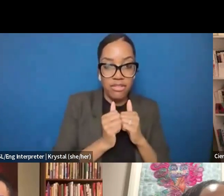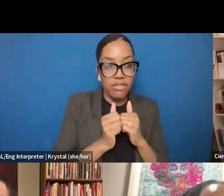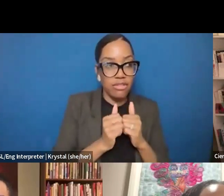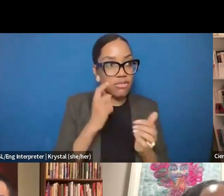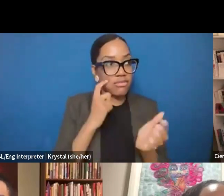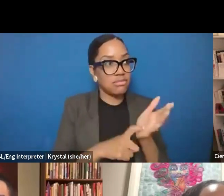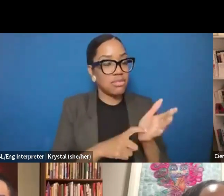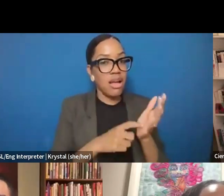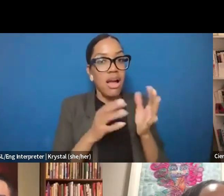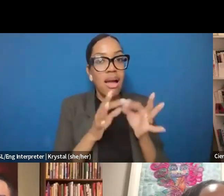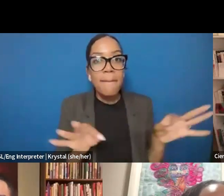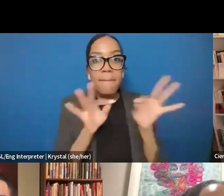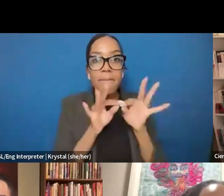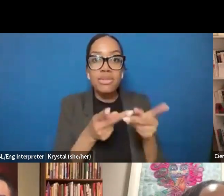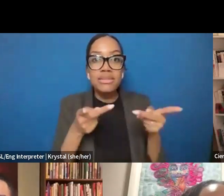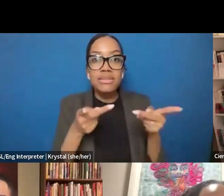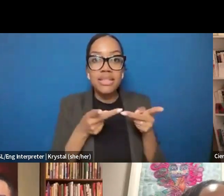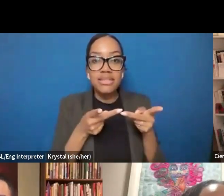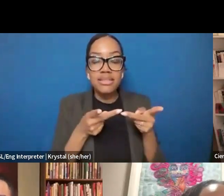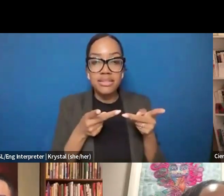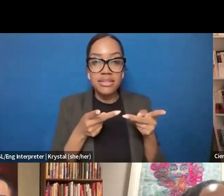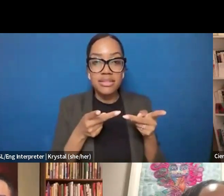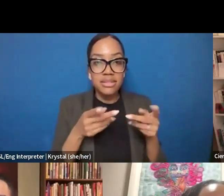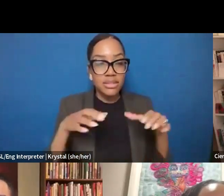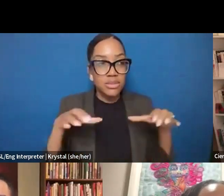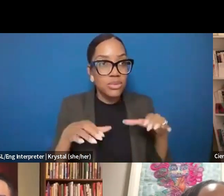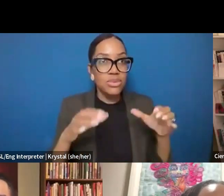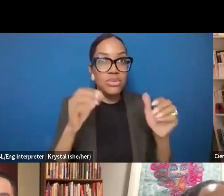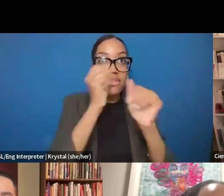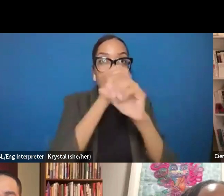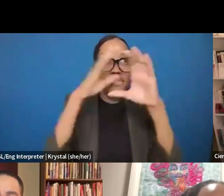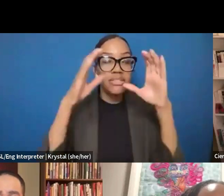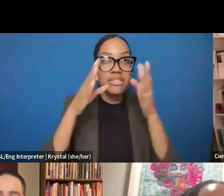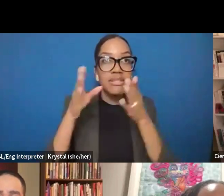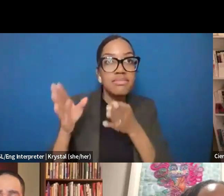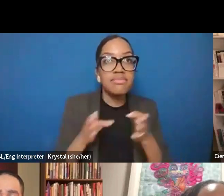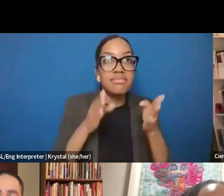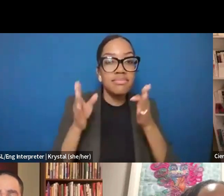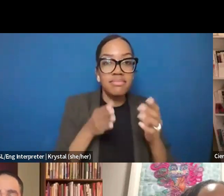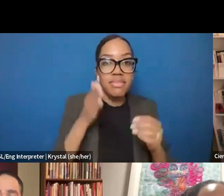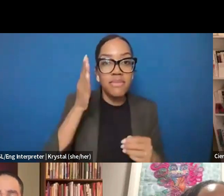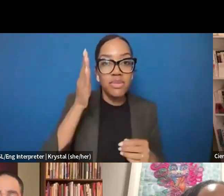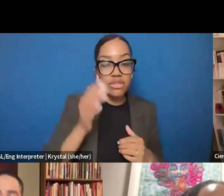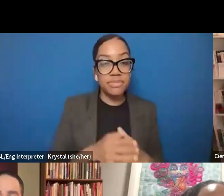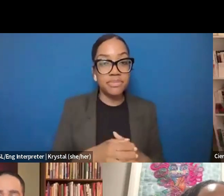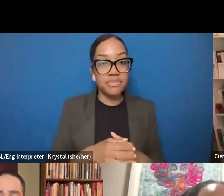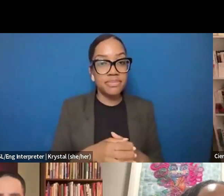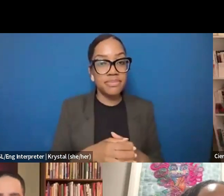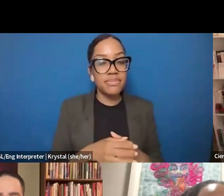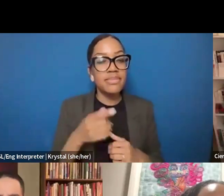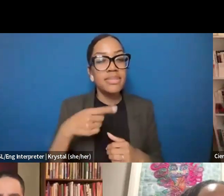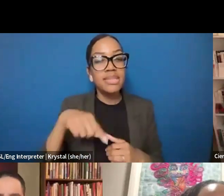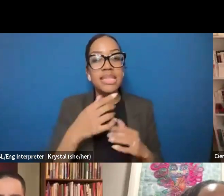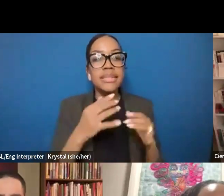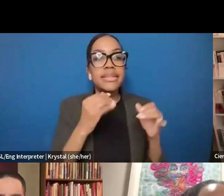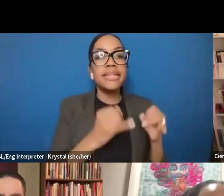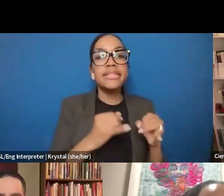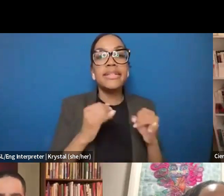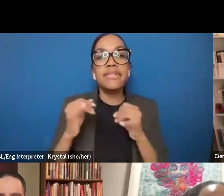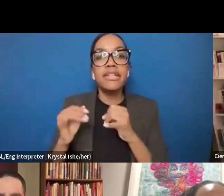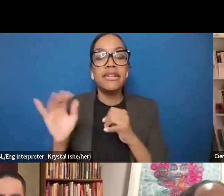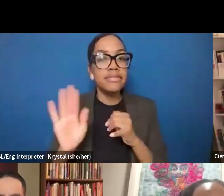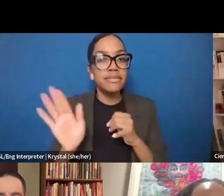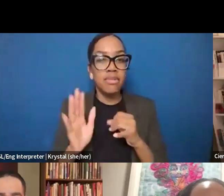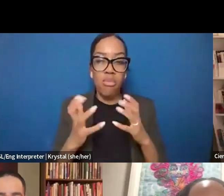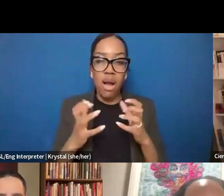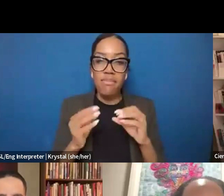space that they create in order to do that work, right? Where they're working to form a collective response to the kind of anti-Black